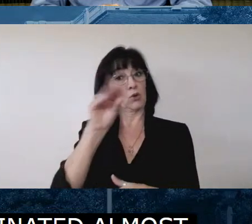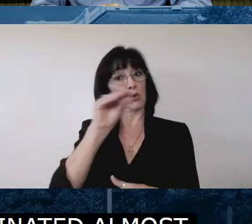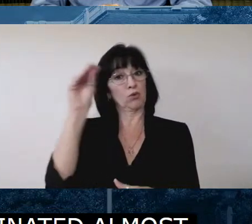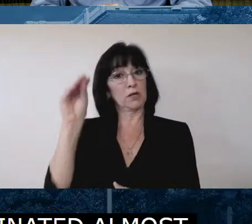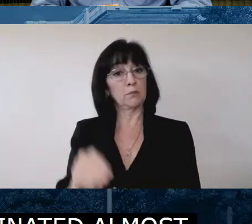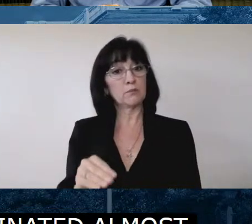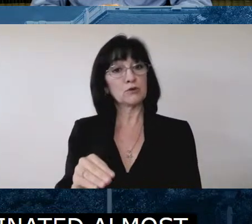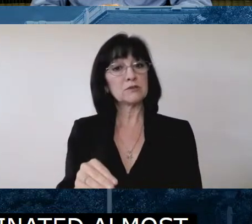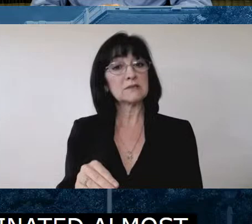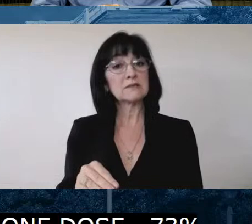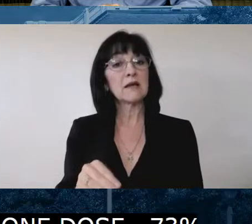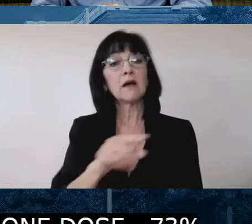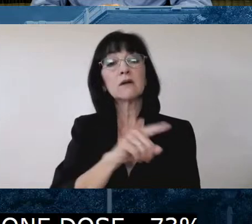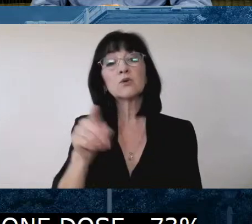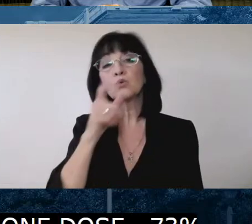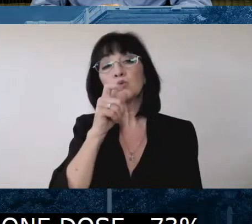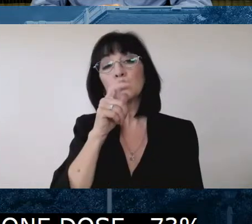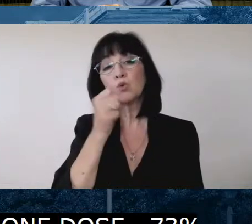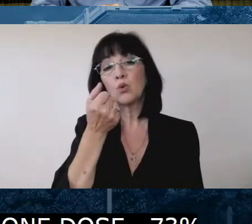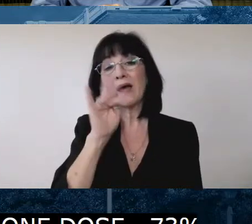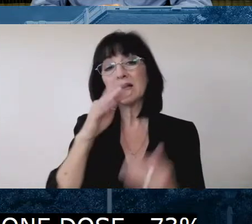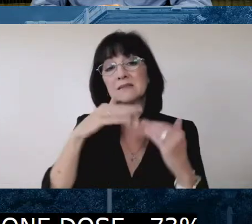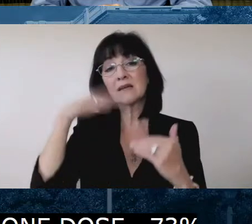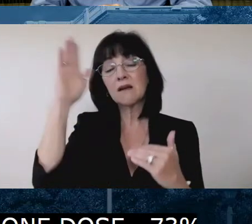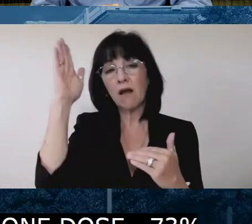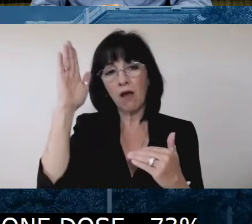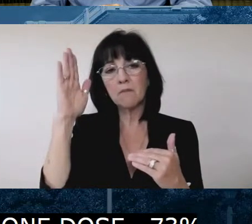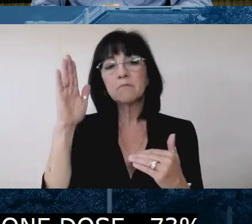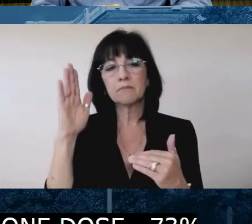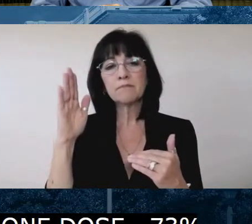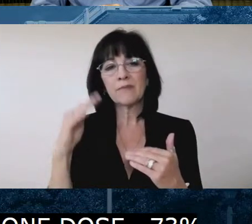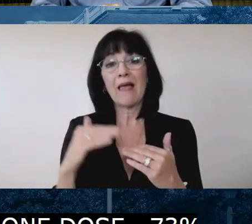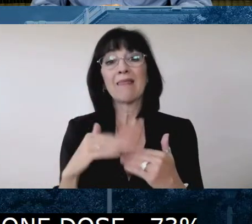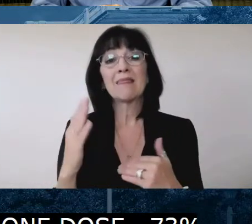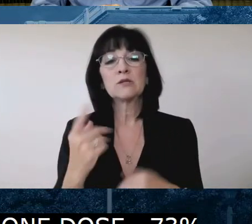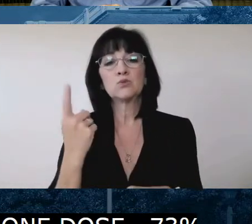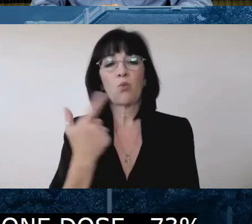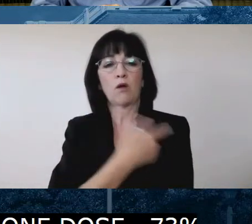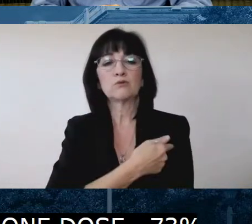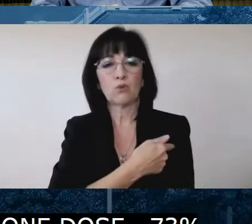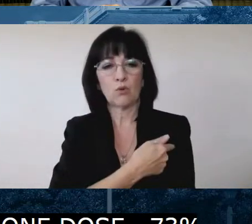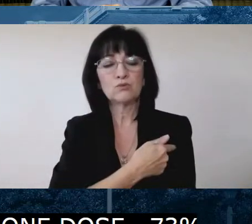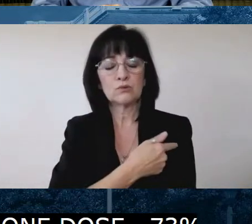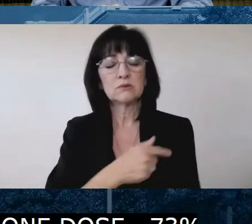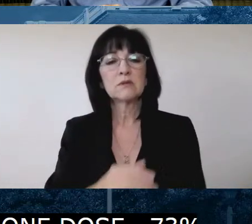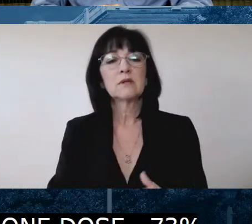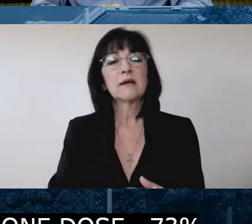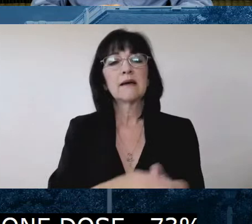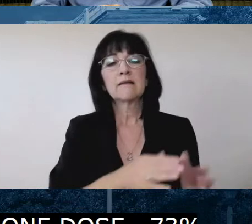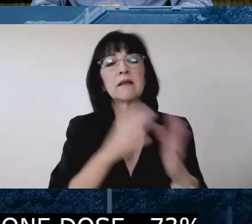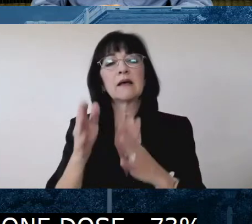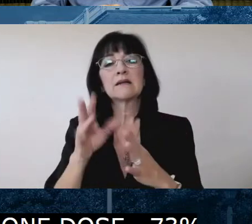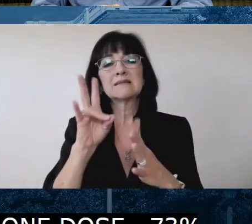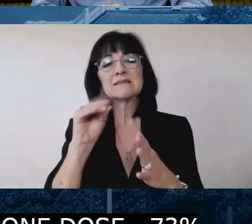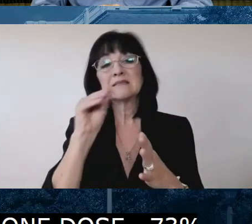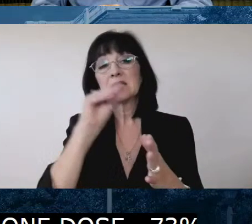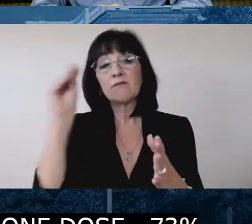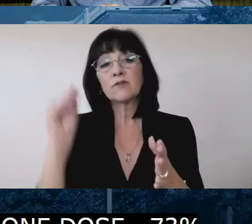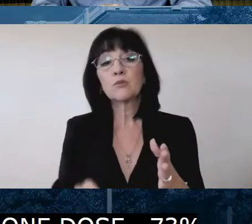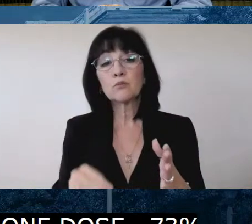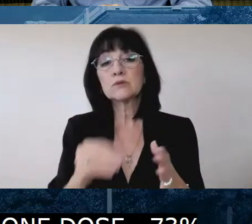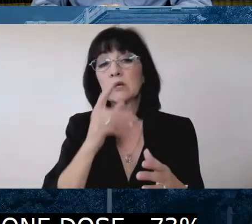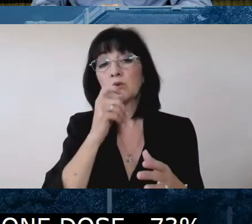18 and above with at least one dose. And 70% of Delawareans,